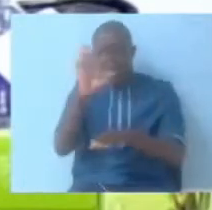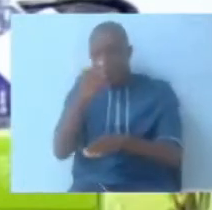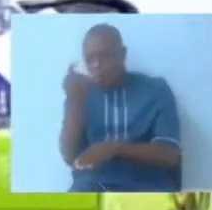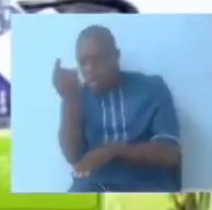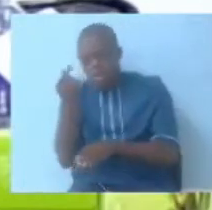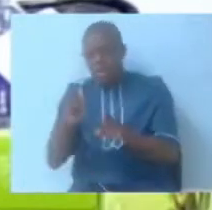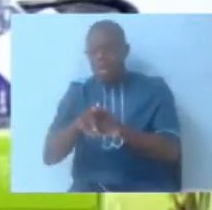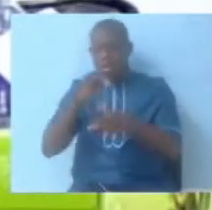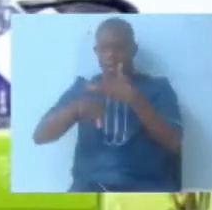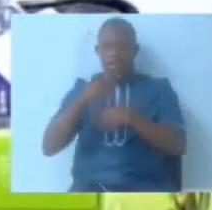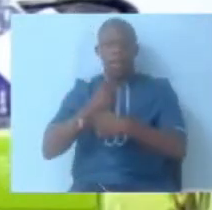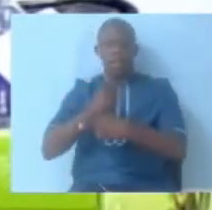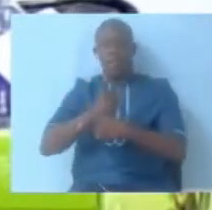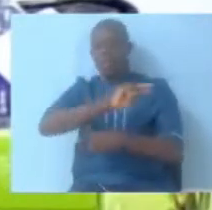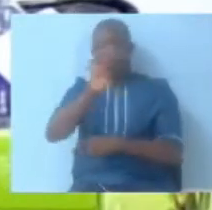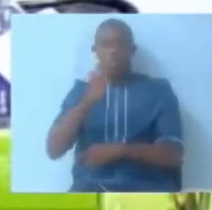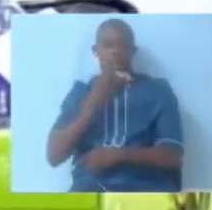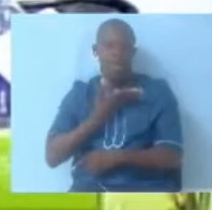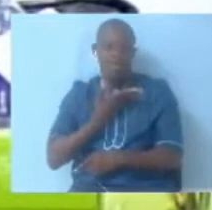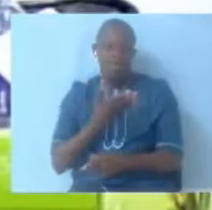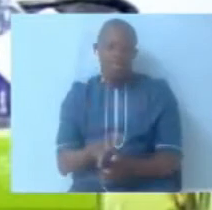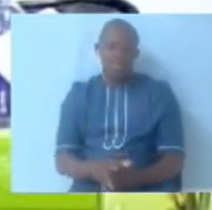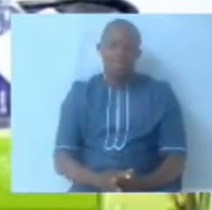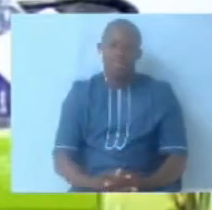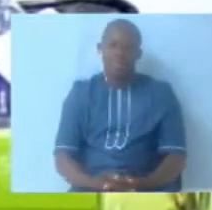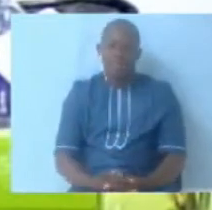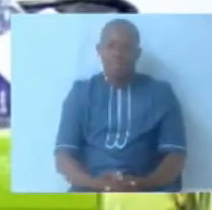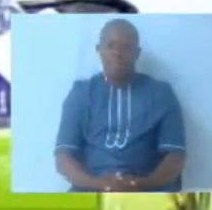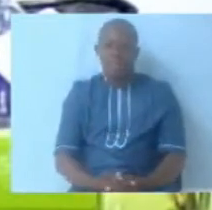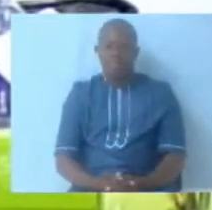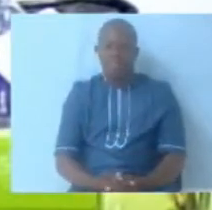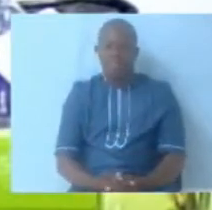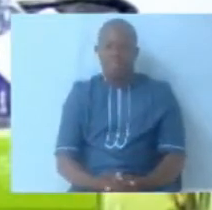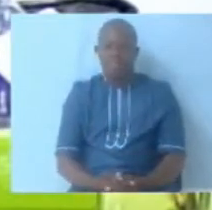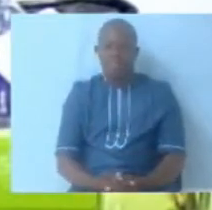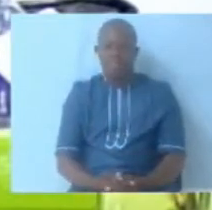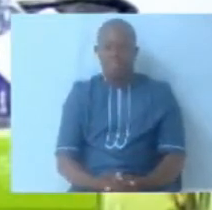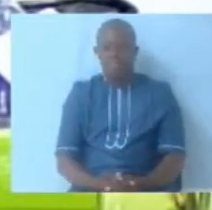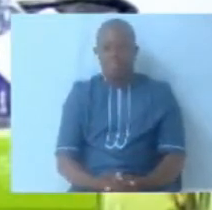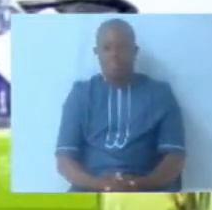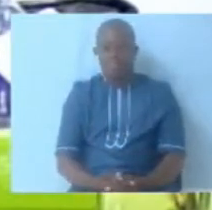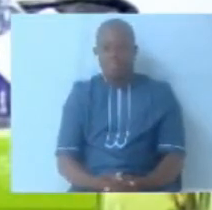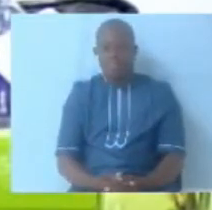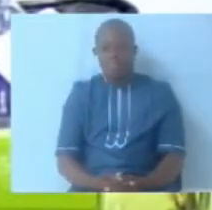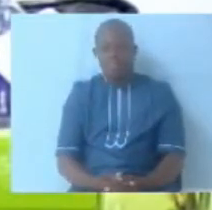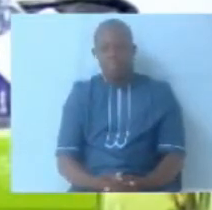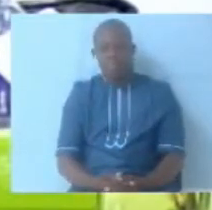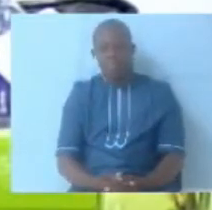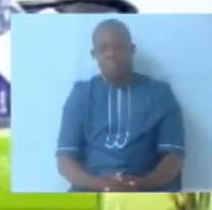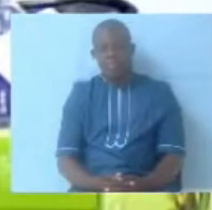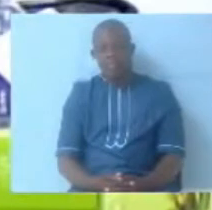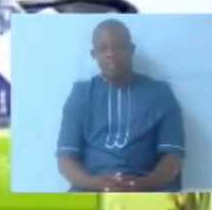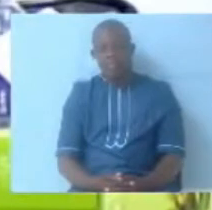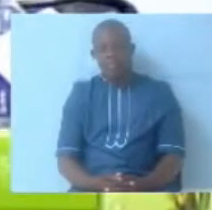ka foko nyim bunda kari nyi wolu kayo bula nyi londi kar le noma wala wol kany londi kar le kitindi wo bundalu man